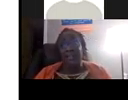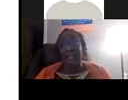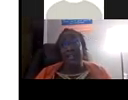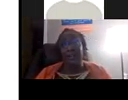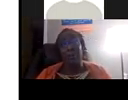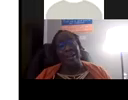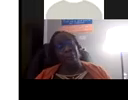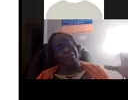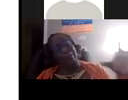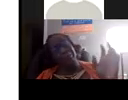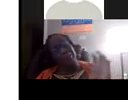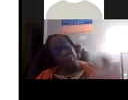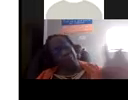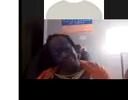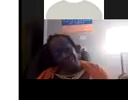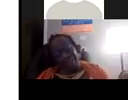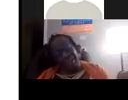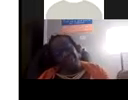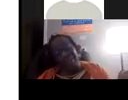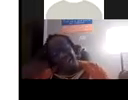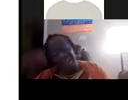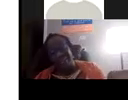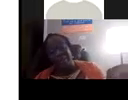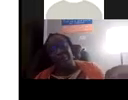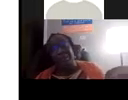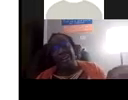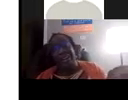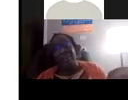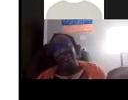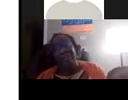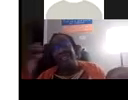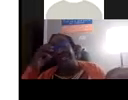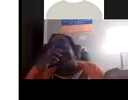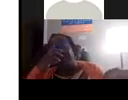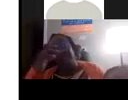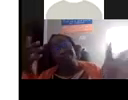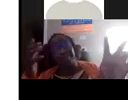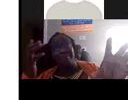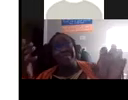And I think while I want to hold the hope that you have, I also hope I hold